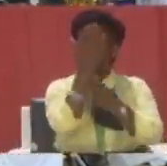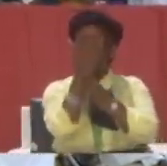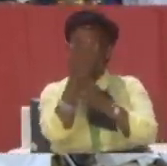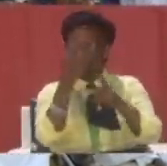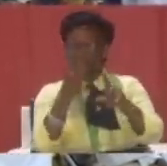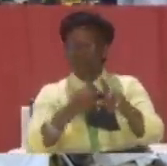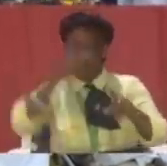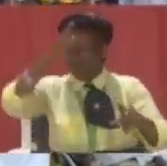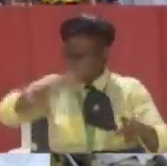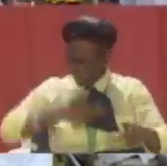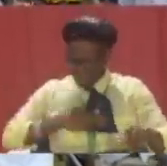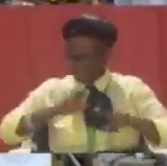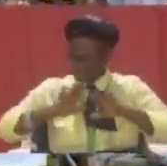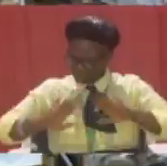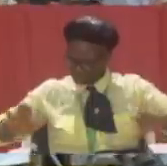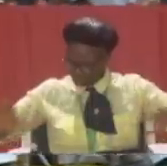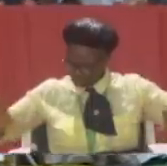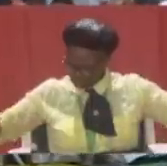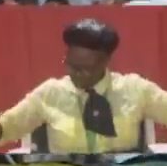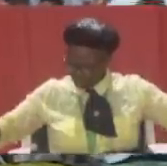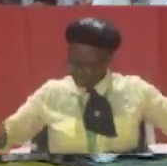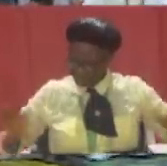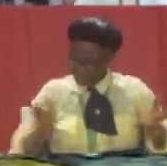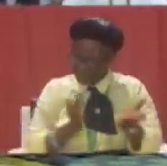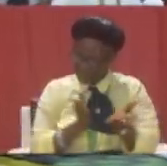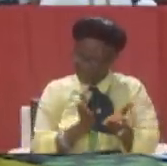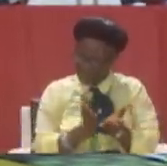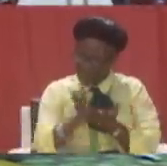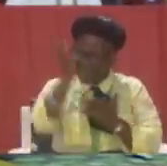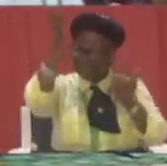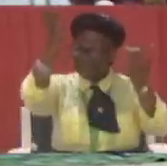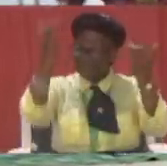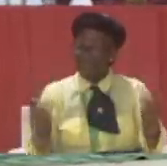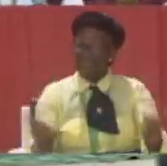Go ahead, talk to the Almighty God.